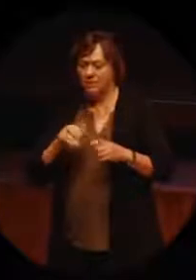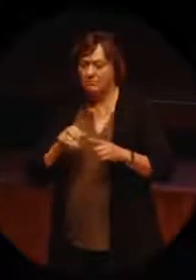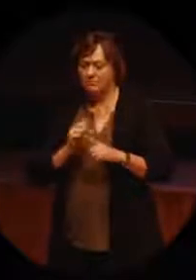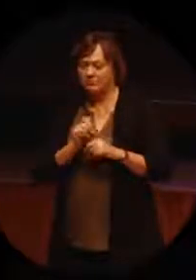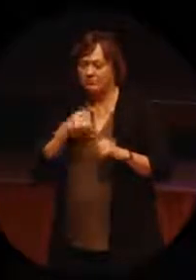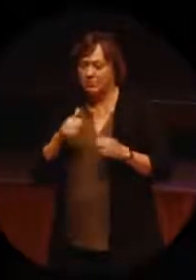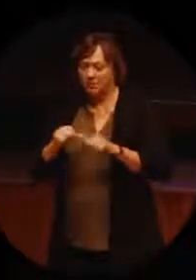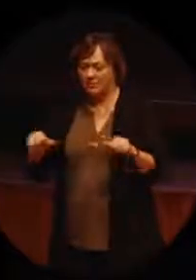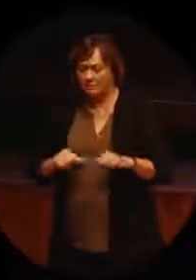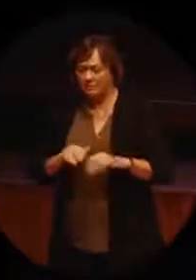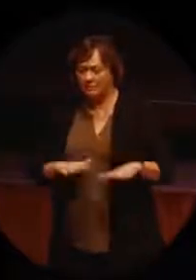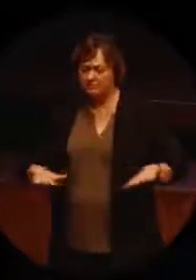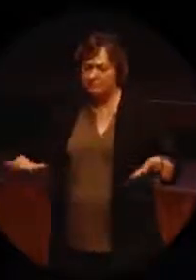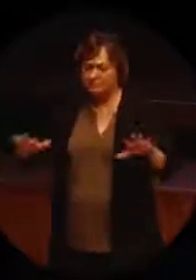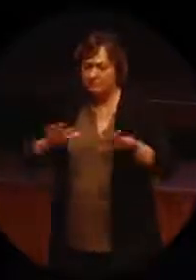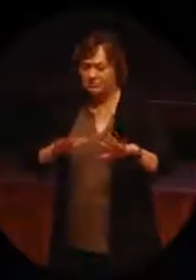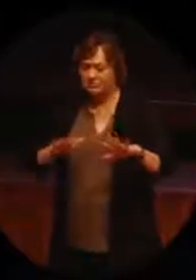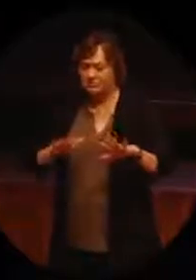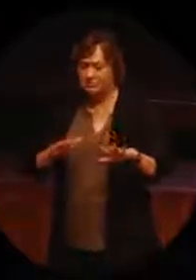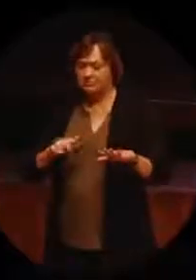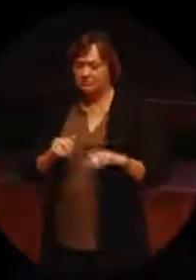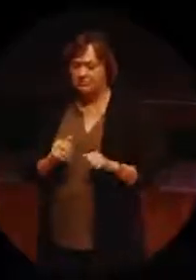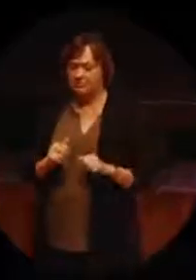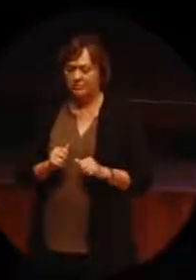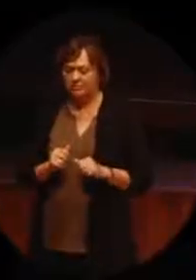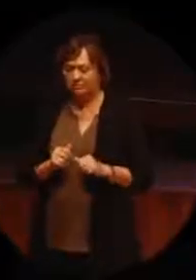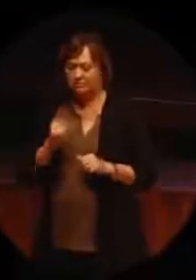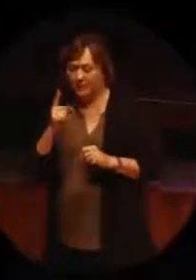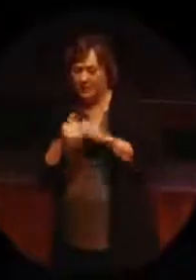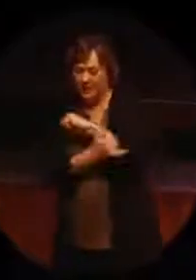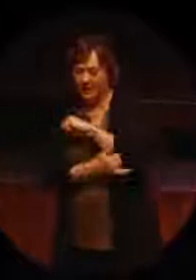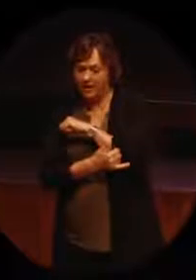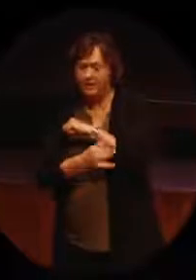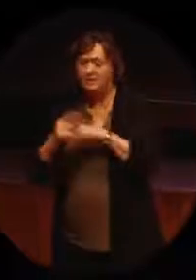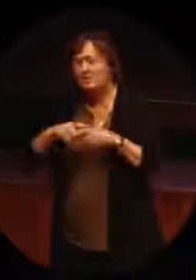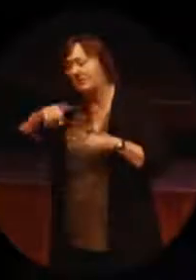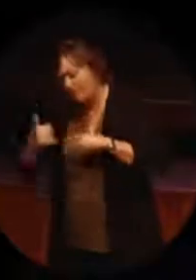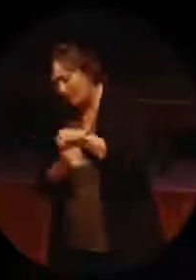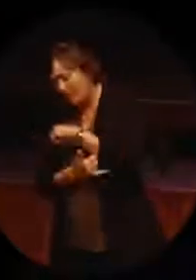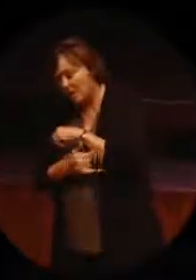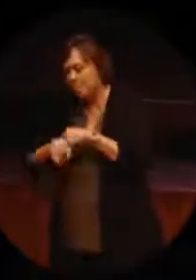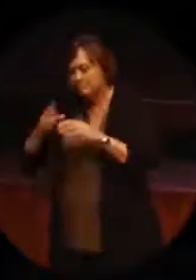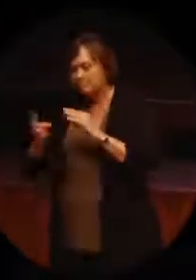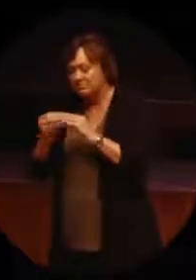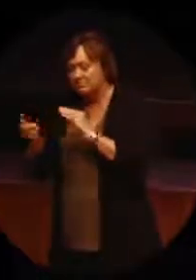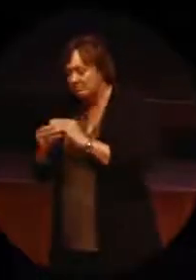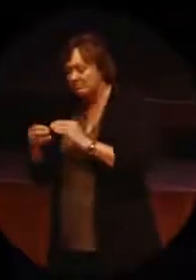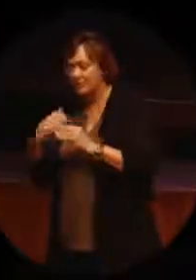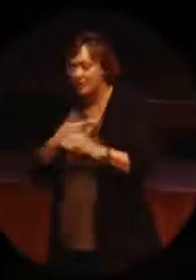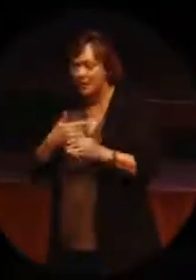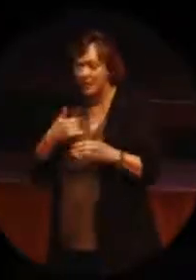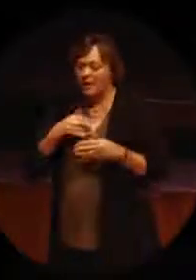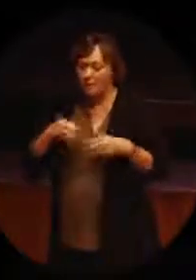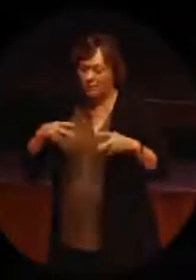over the rural part of eastern Oregon. We would hold hearings in one county, and then another county, and then another